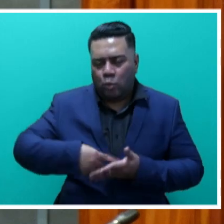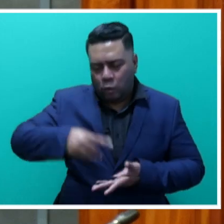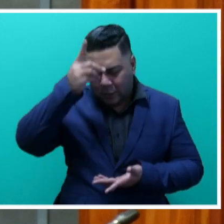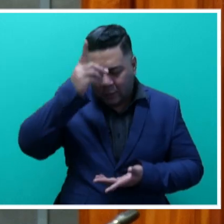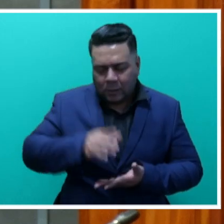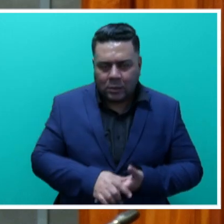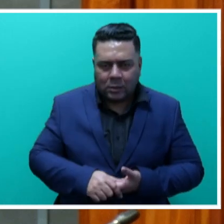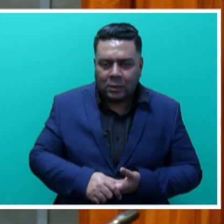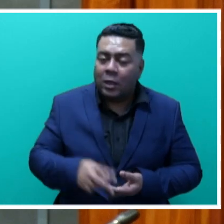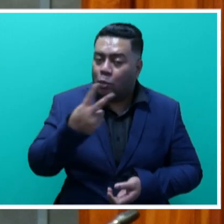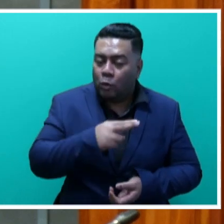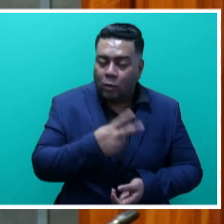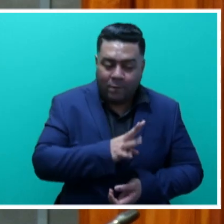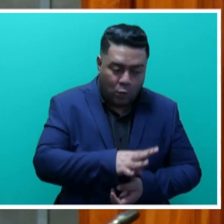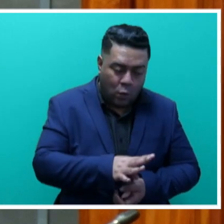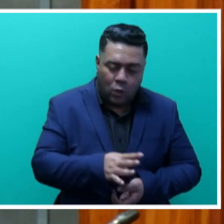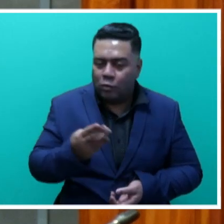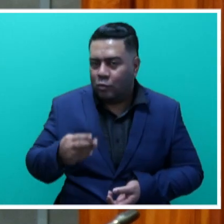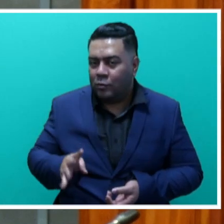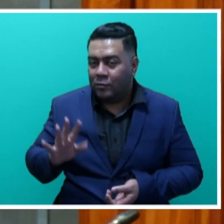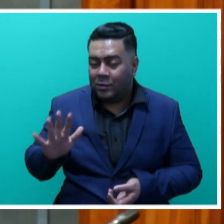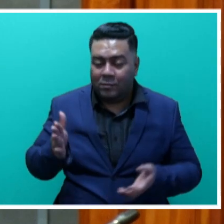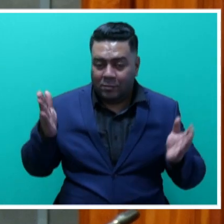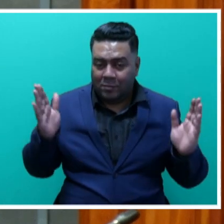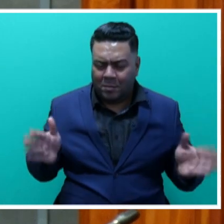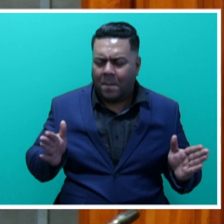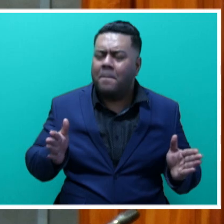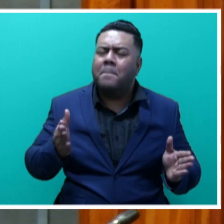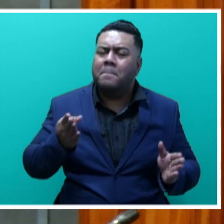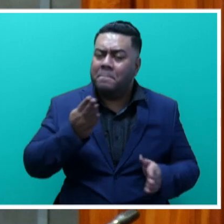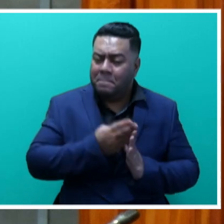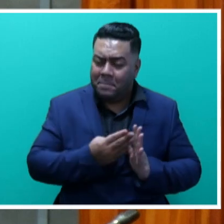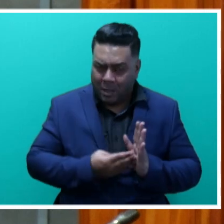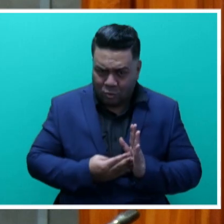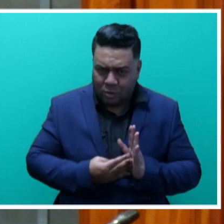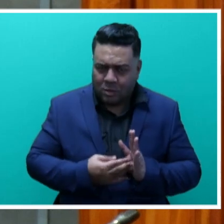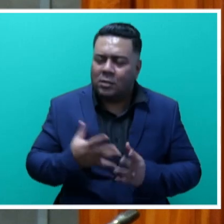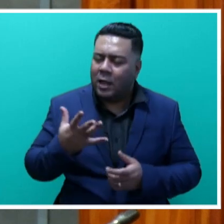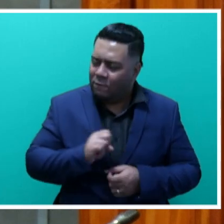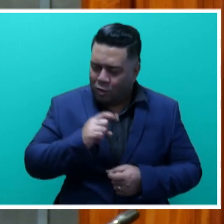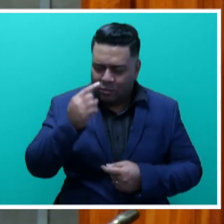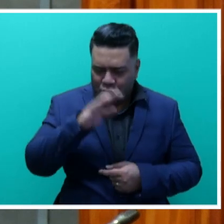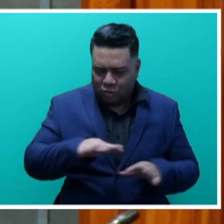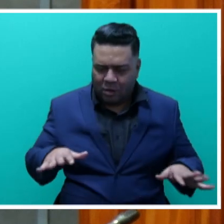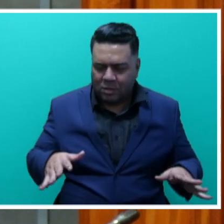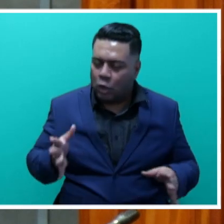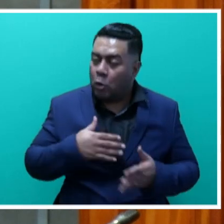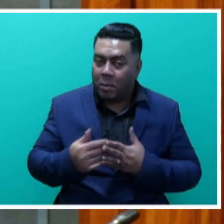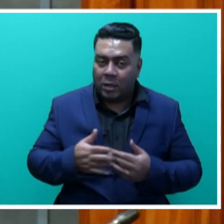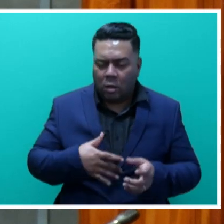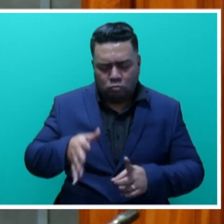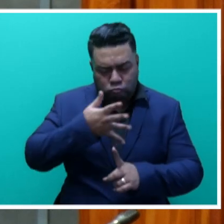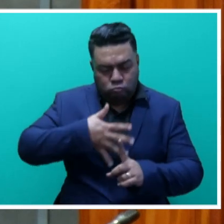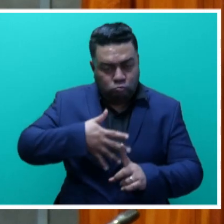The 2024 budget is a testament to our dedication to ensuring that every child, regardless of their